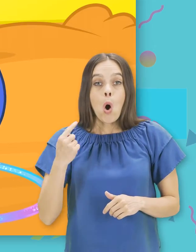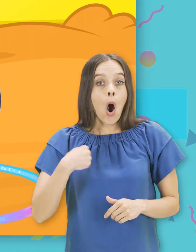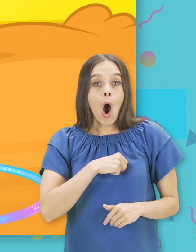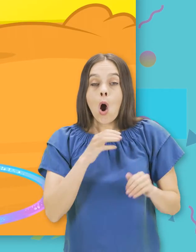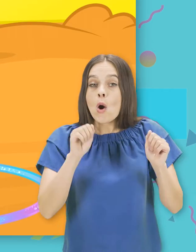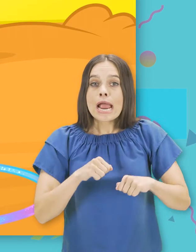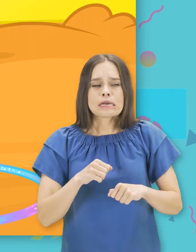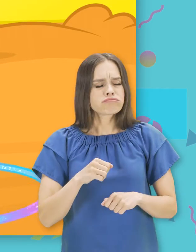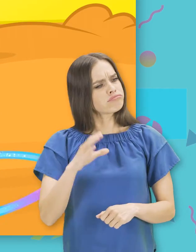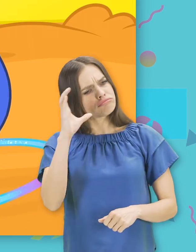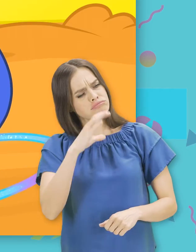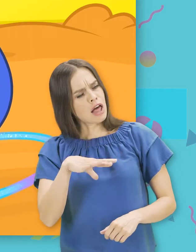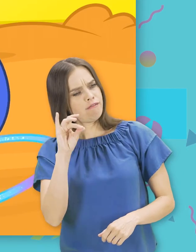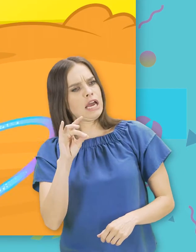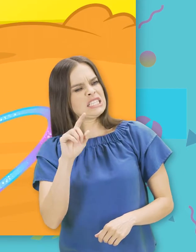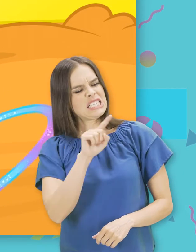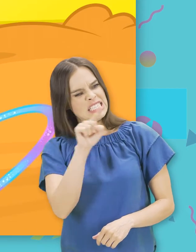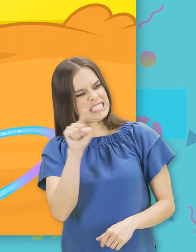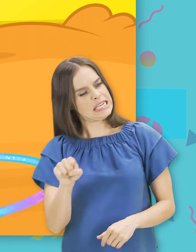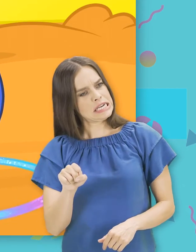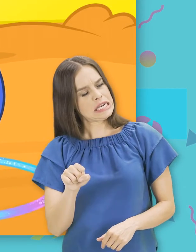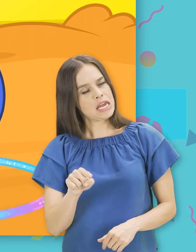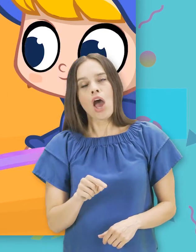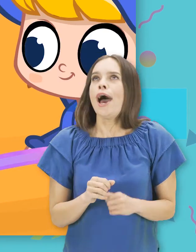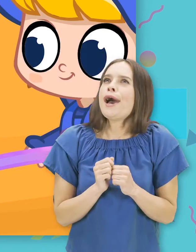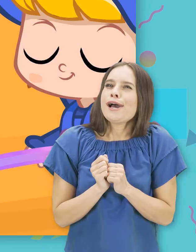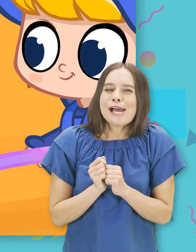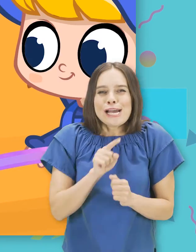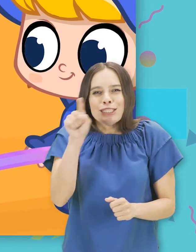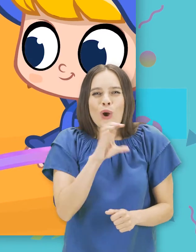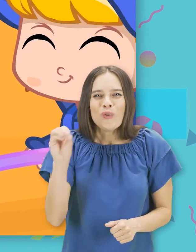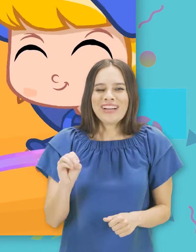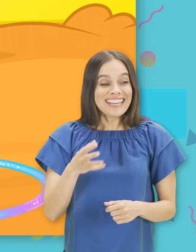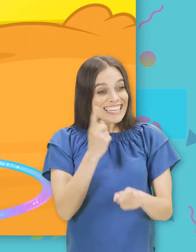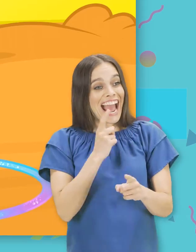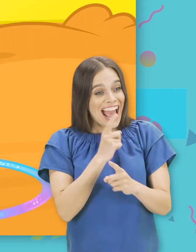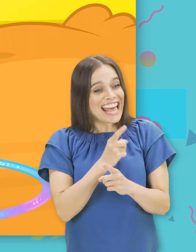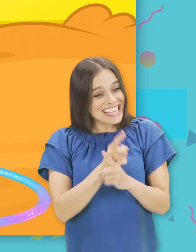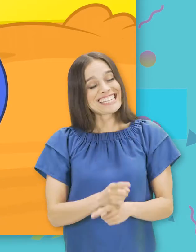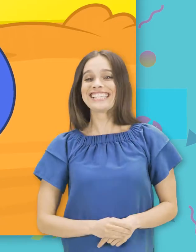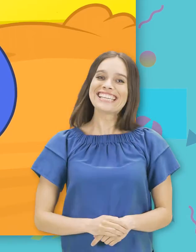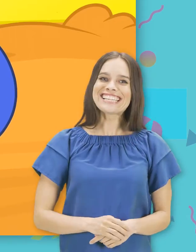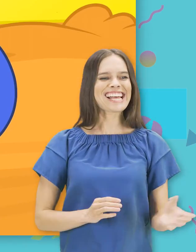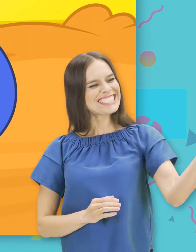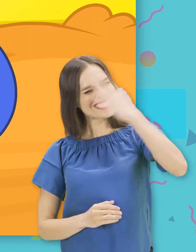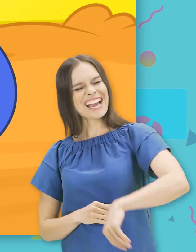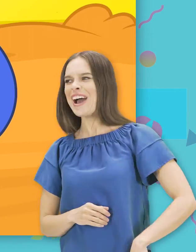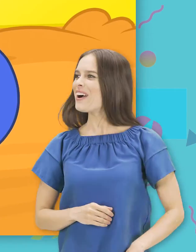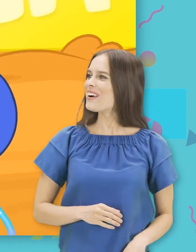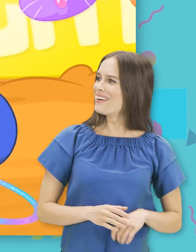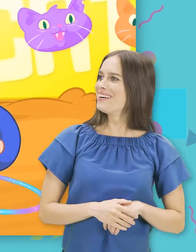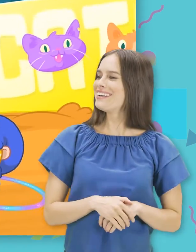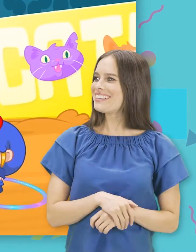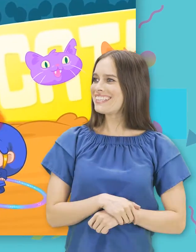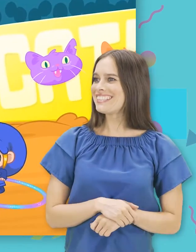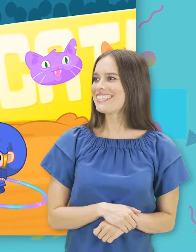Do you know where we could find the Z, Morphle? Sure. That's right.